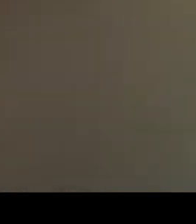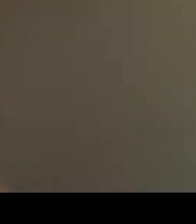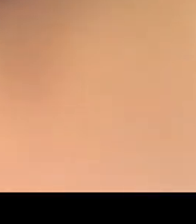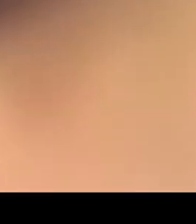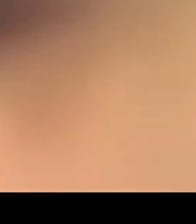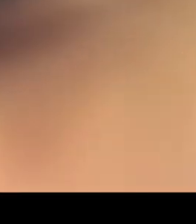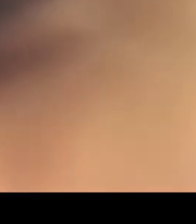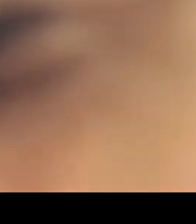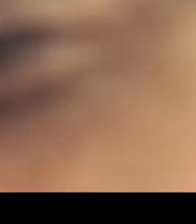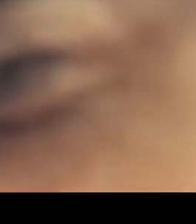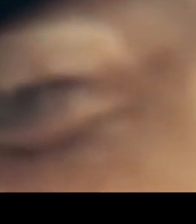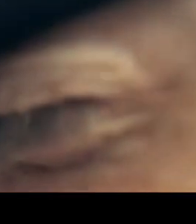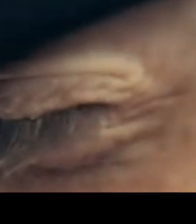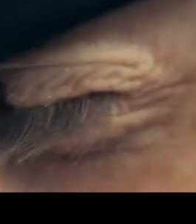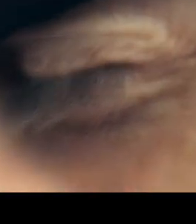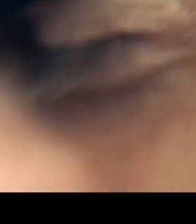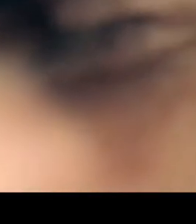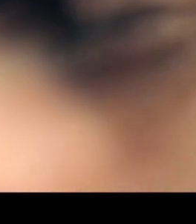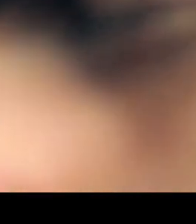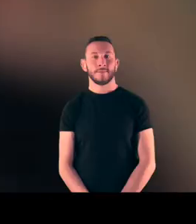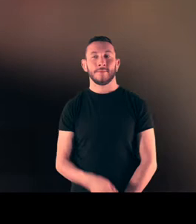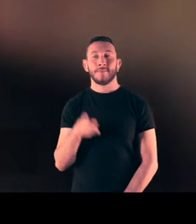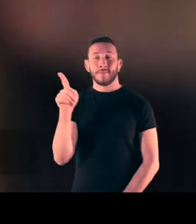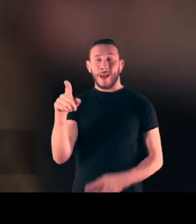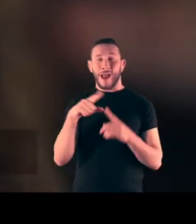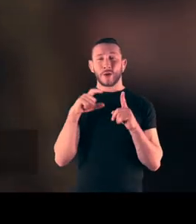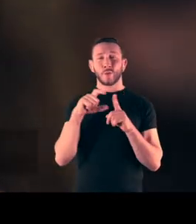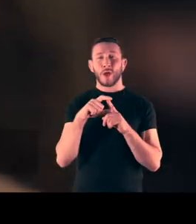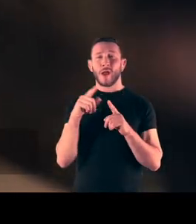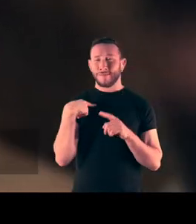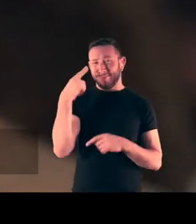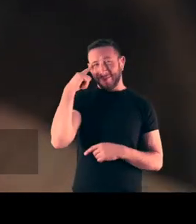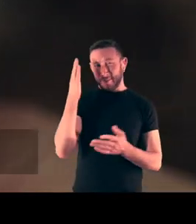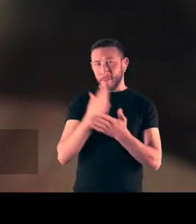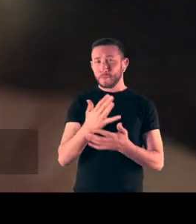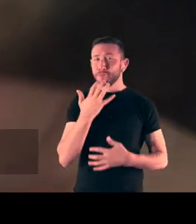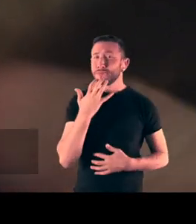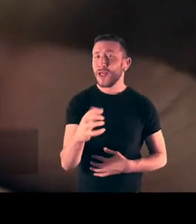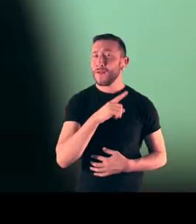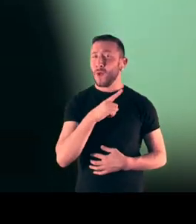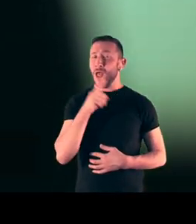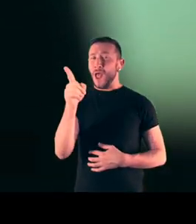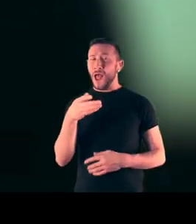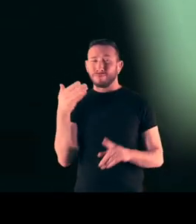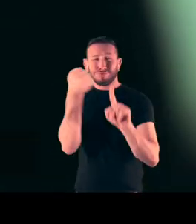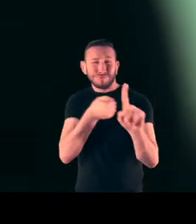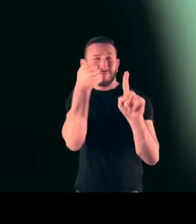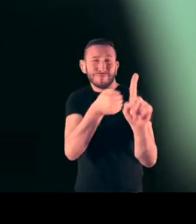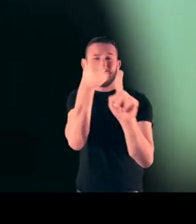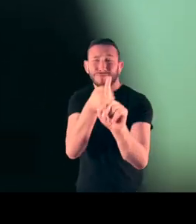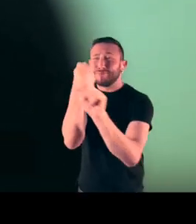the contours of a bronze bust of Edward Rushton. I'd say Edward Rushton was brave because he